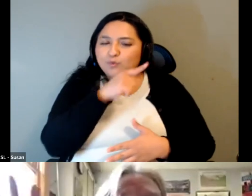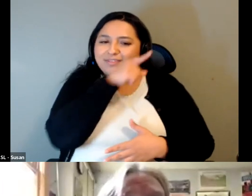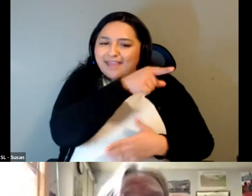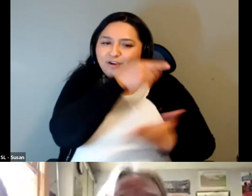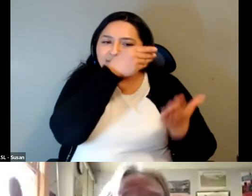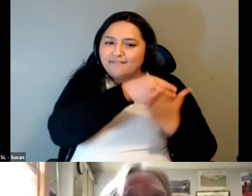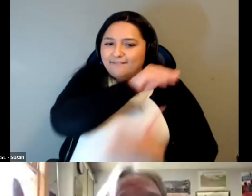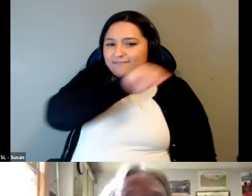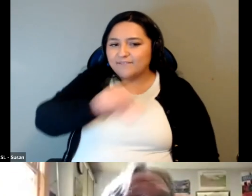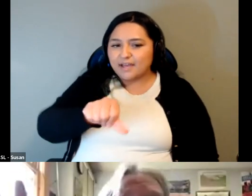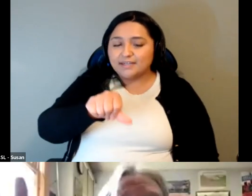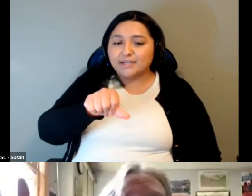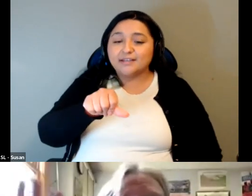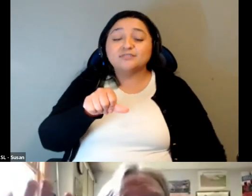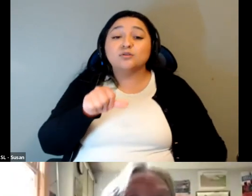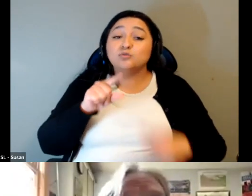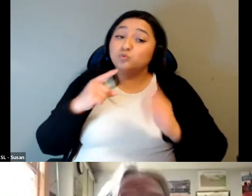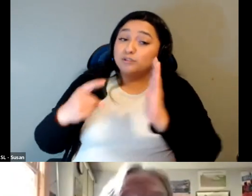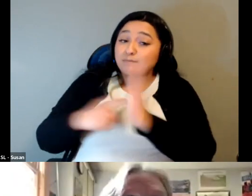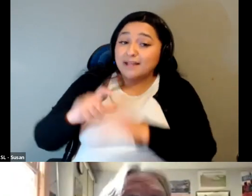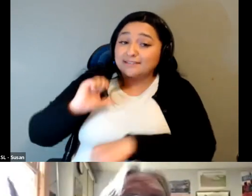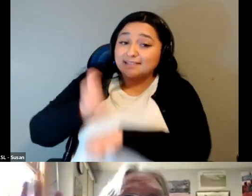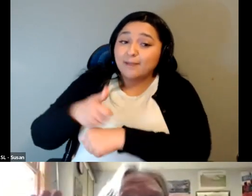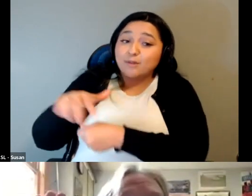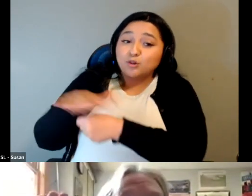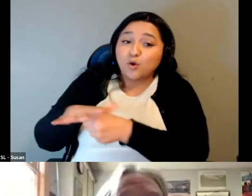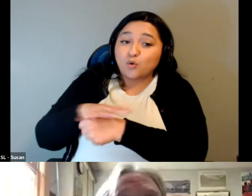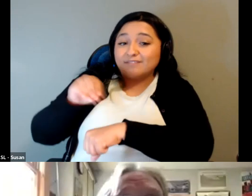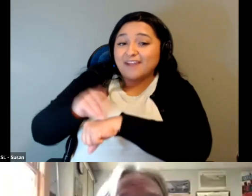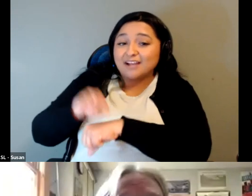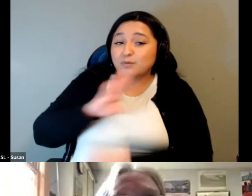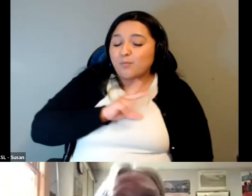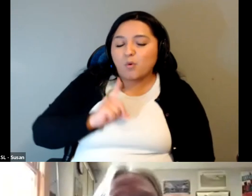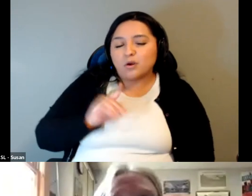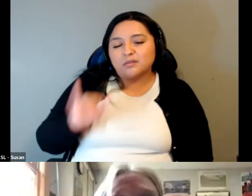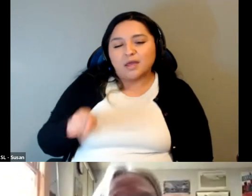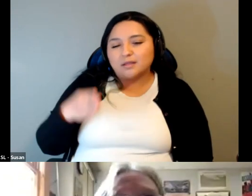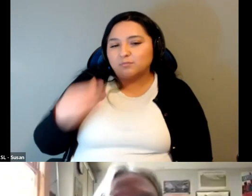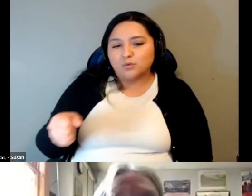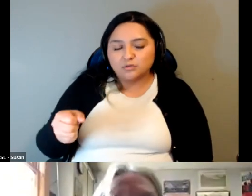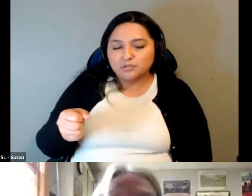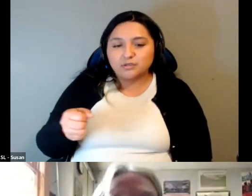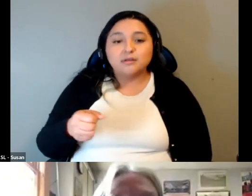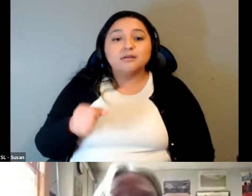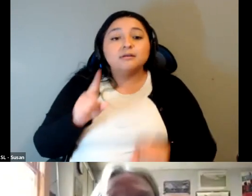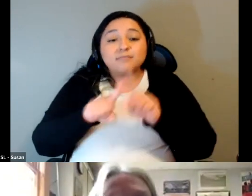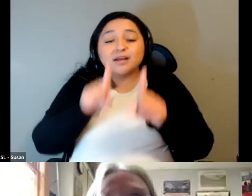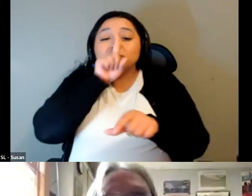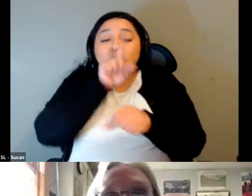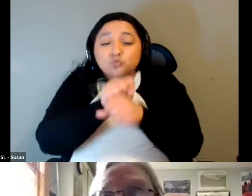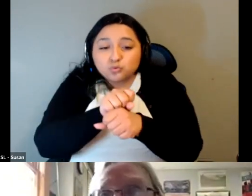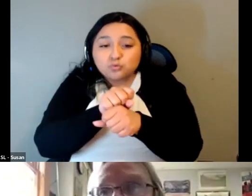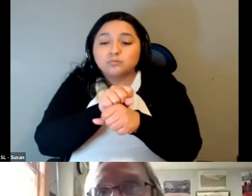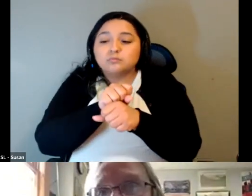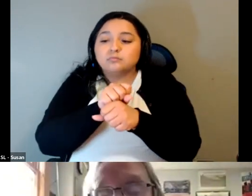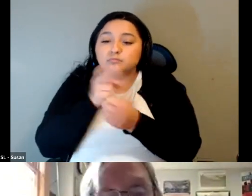that communities have local advisory boards is bullshit. But having true community representation, I think, you